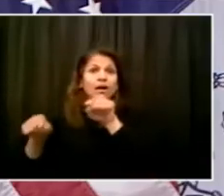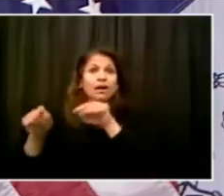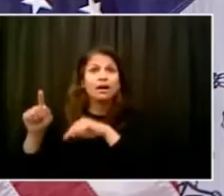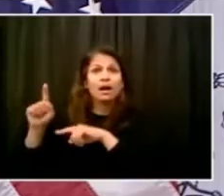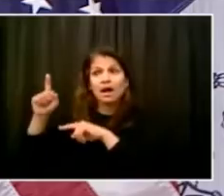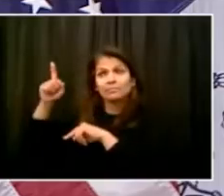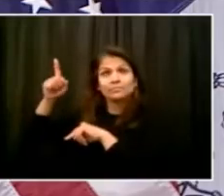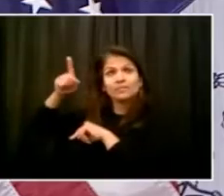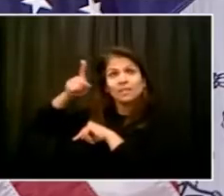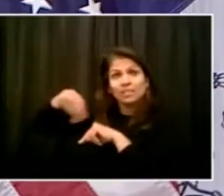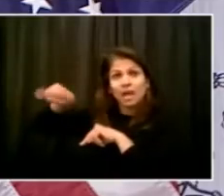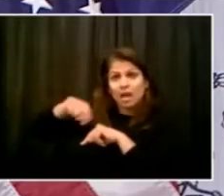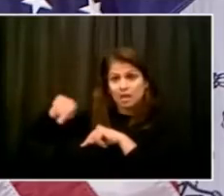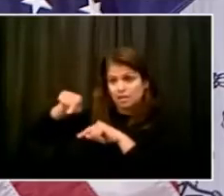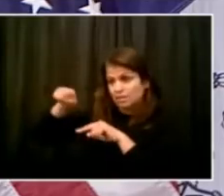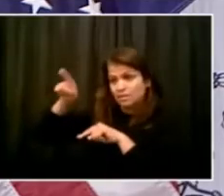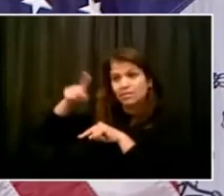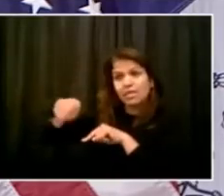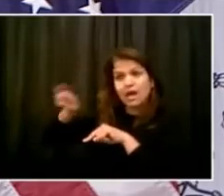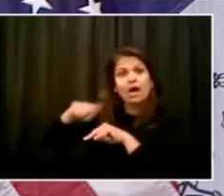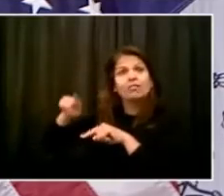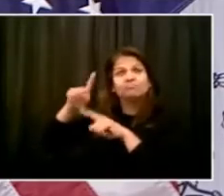themselves. And